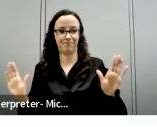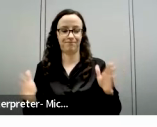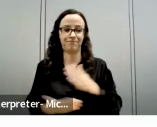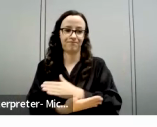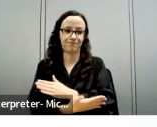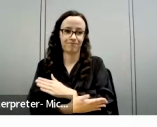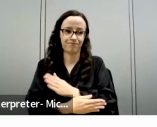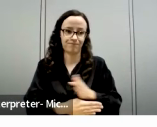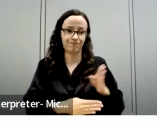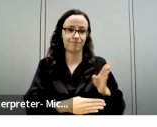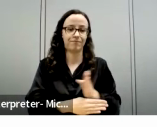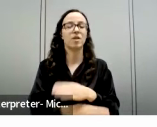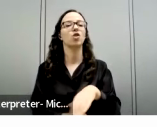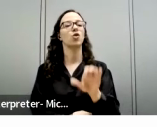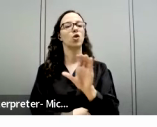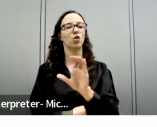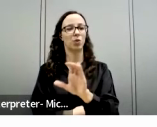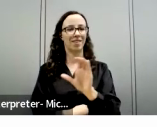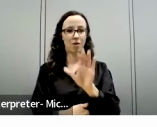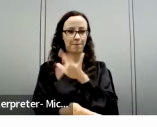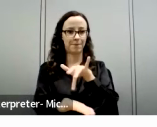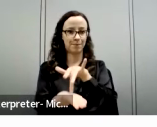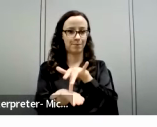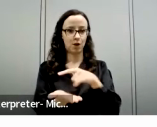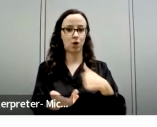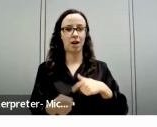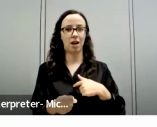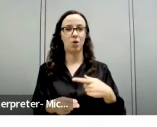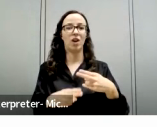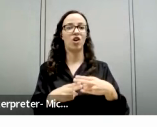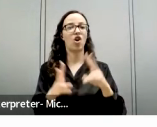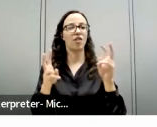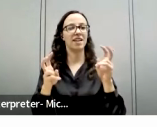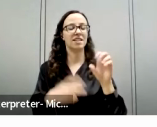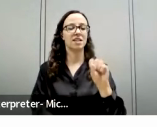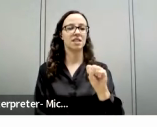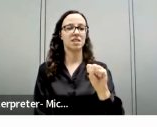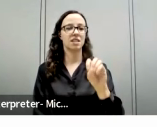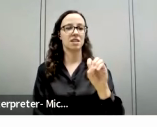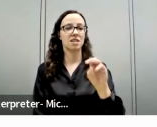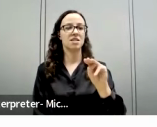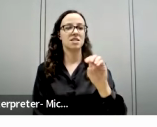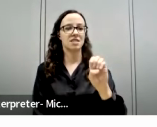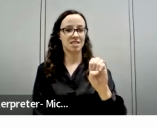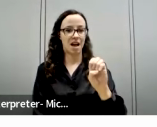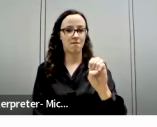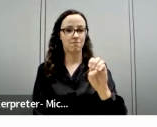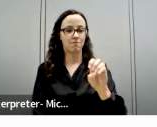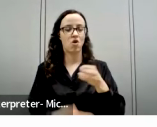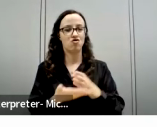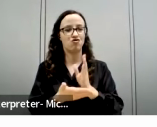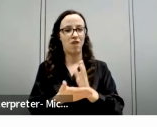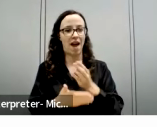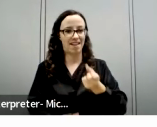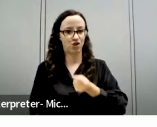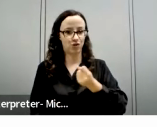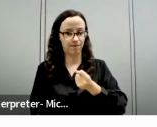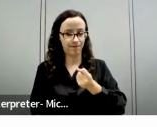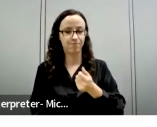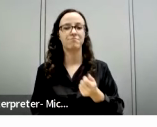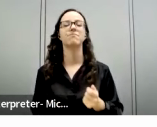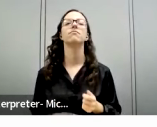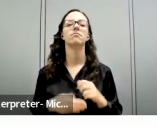Commons licenses fall in the middle, and we call it some rights reserved, right? What that means with the Creative